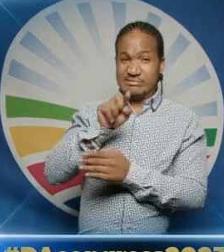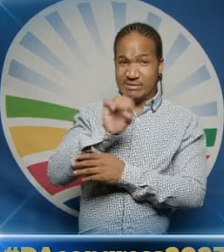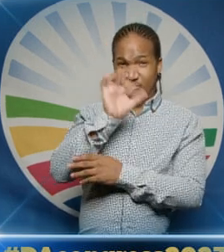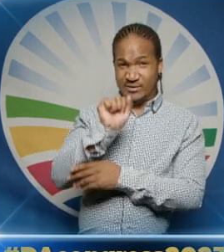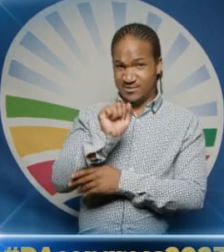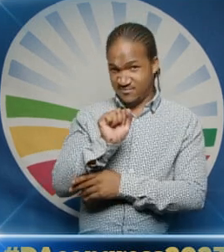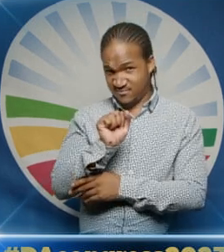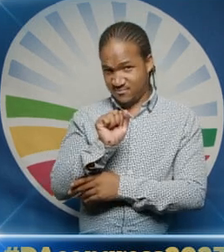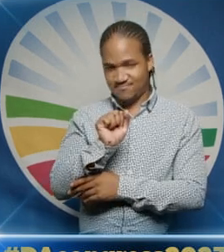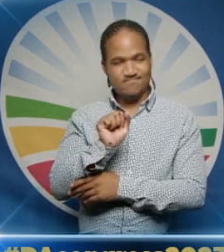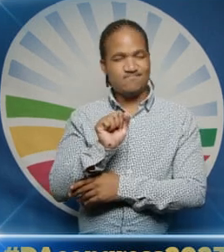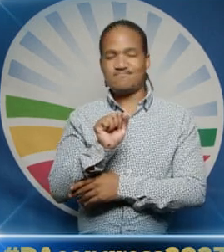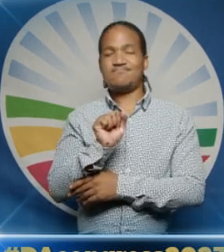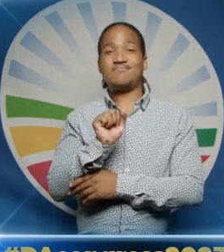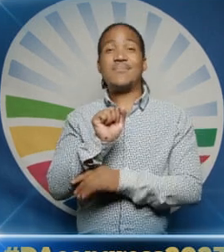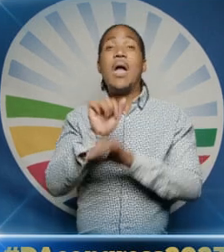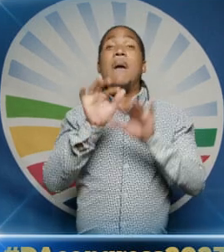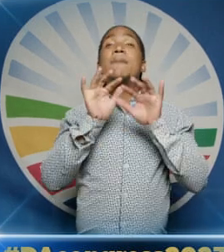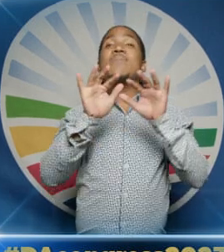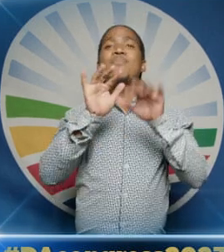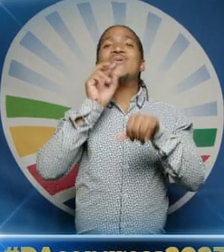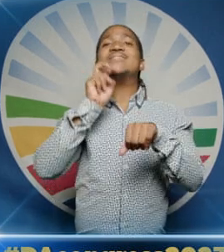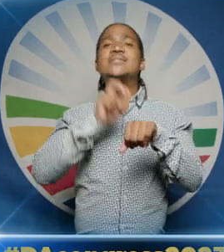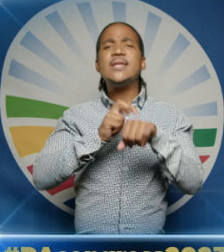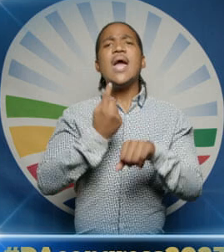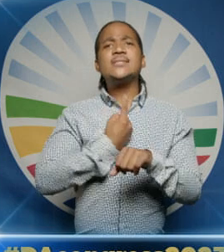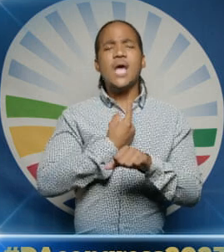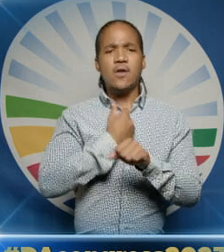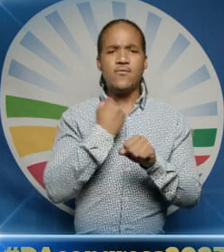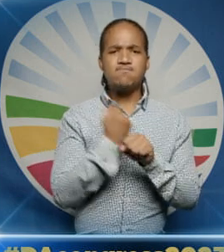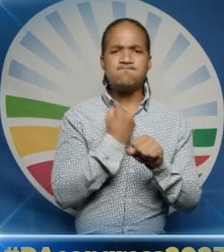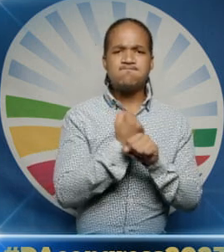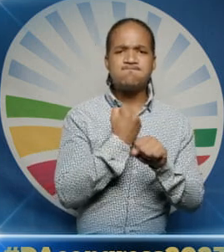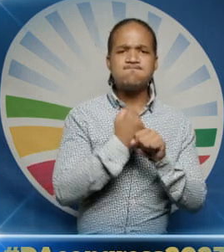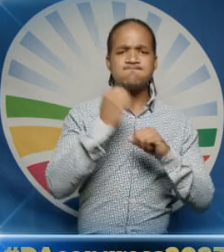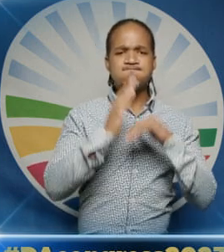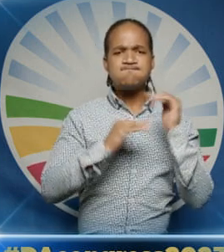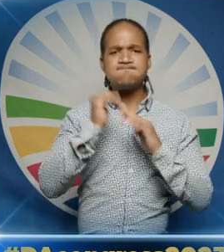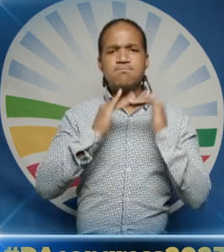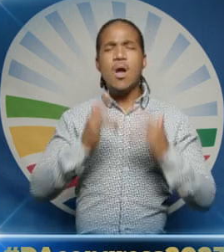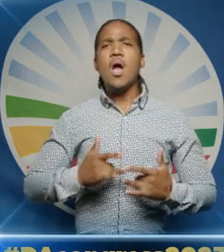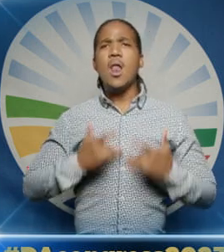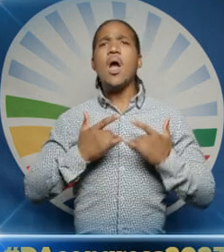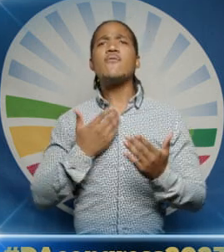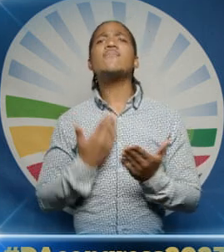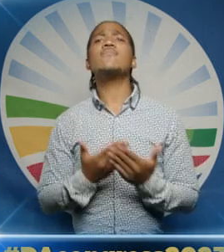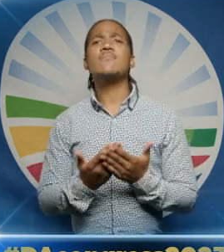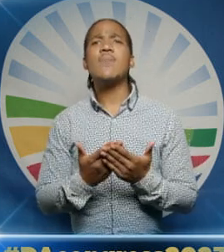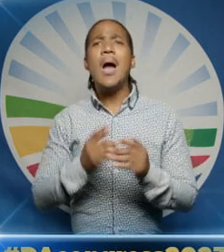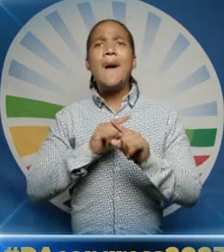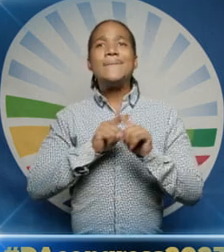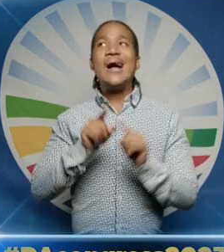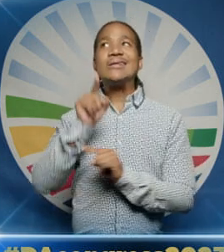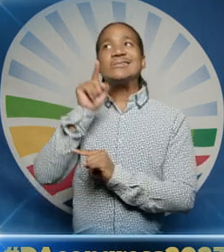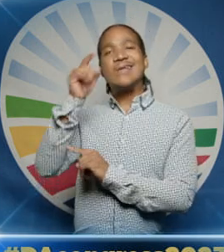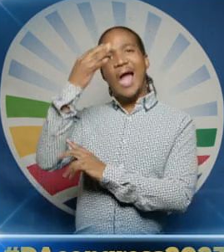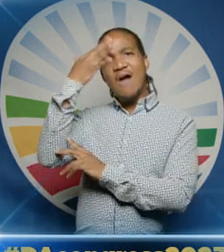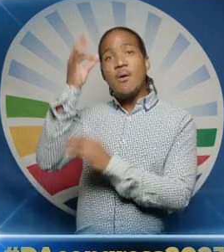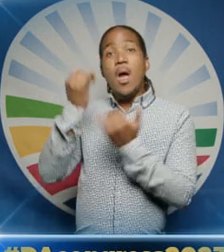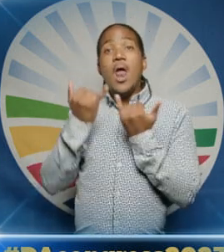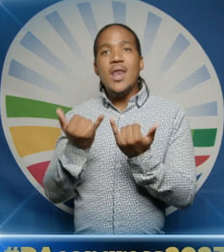Africans. Abantu bafuna ukuziphangelela bakwazi uzakhela ubomi kodwa lo urhulumente